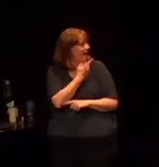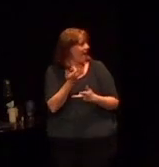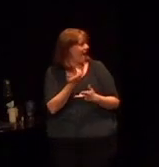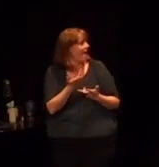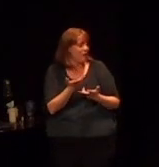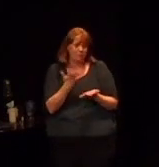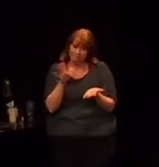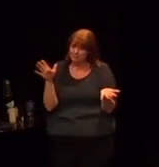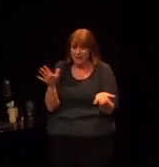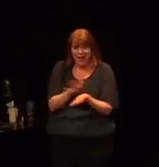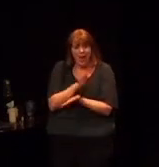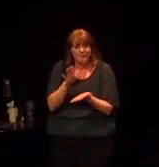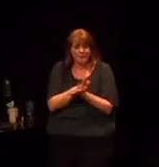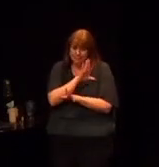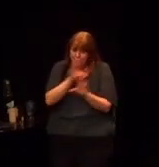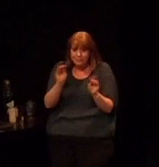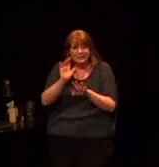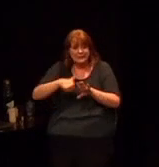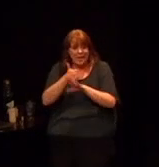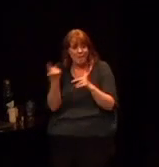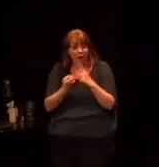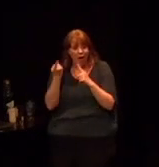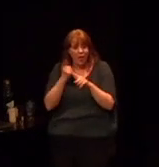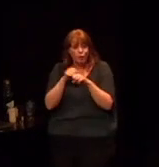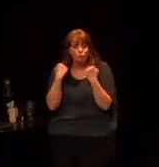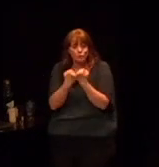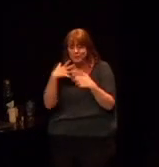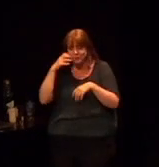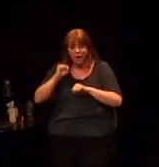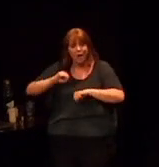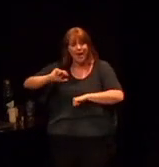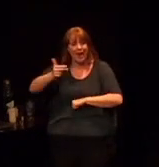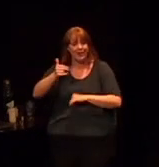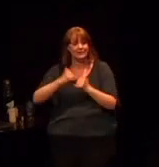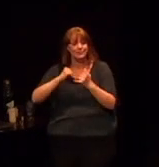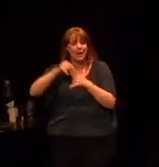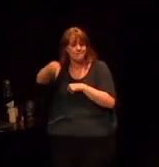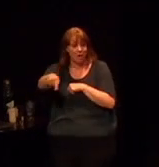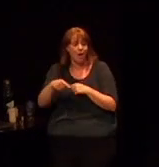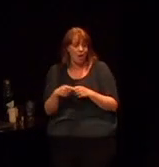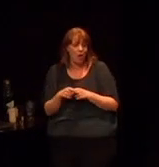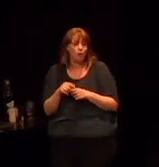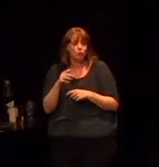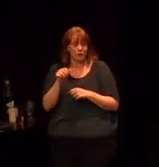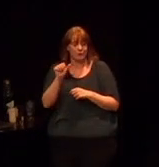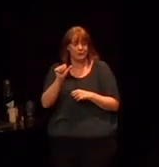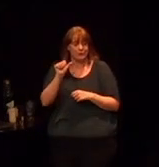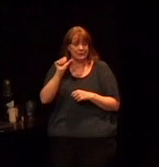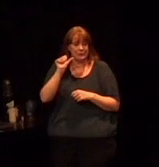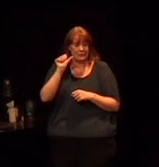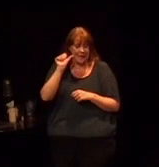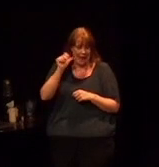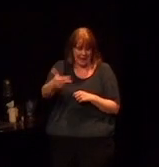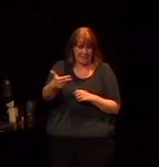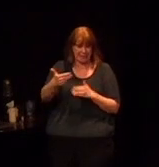actually really happy to say we're doing another one. And it will start on the 8th of September. So that'll be another 8